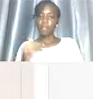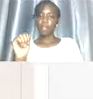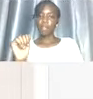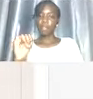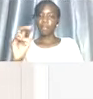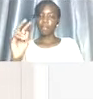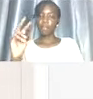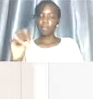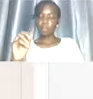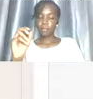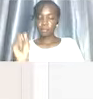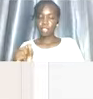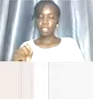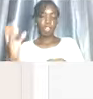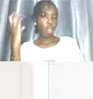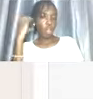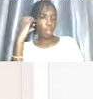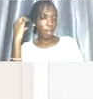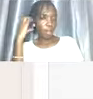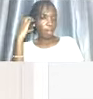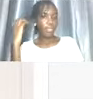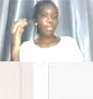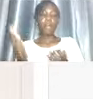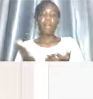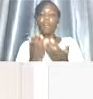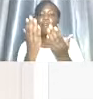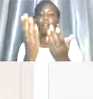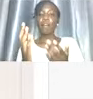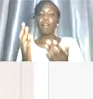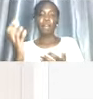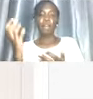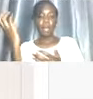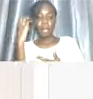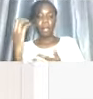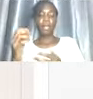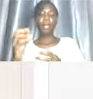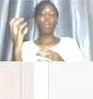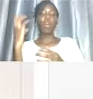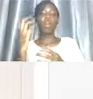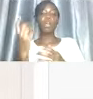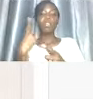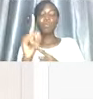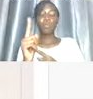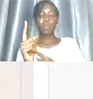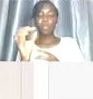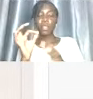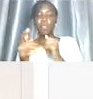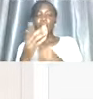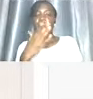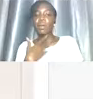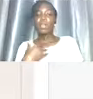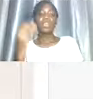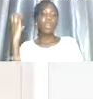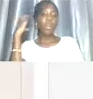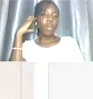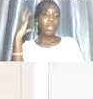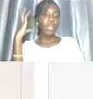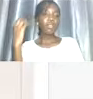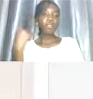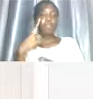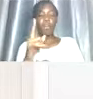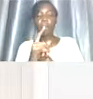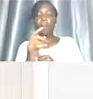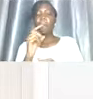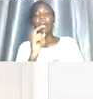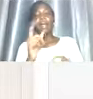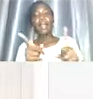and Technology. Ames offers career courses. So if you're looking for a college for your brothers and